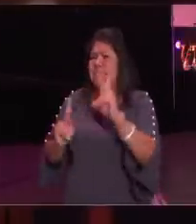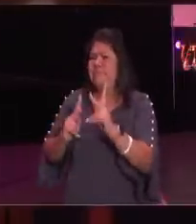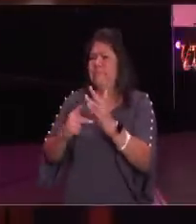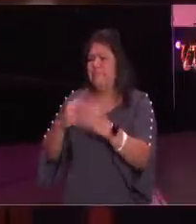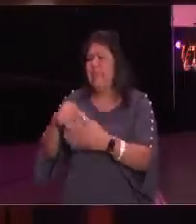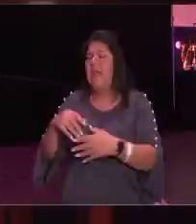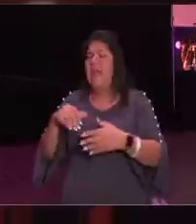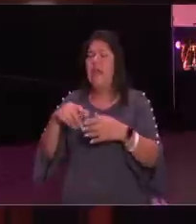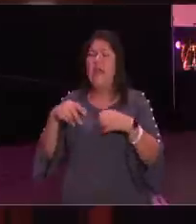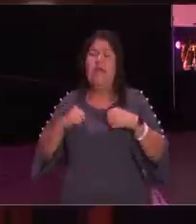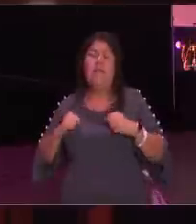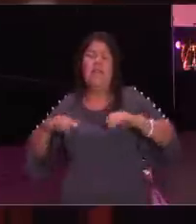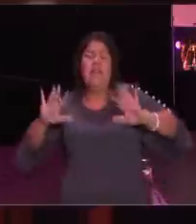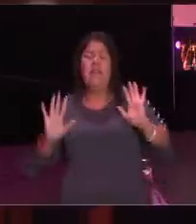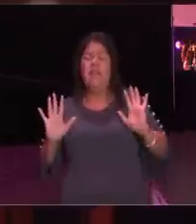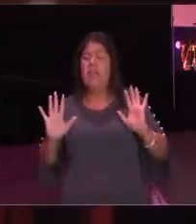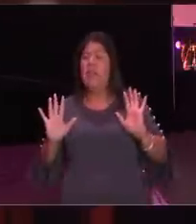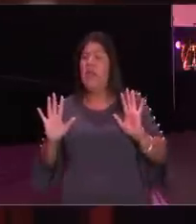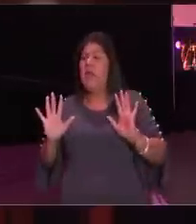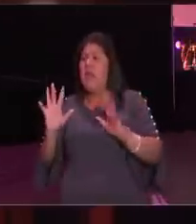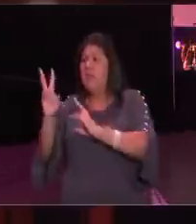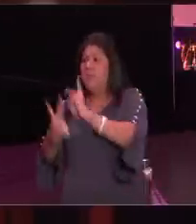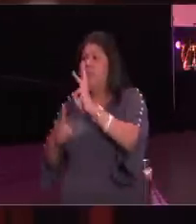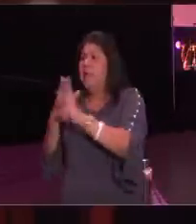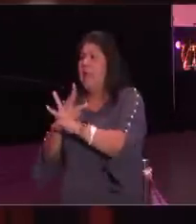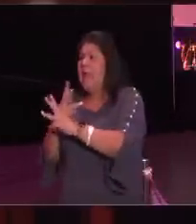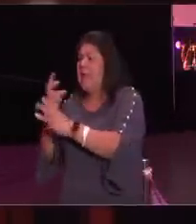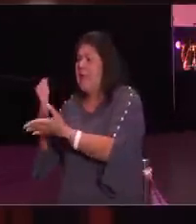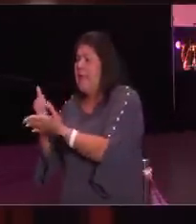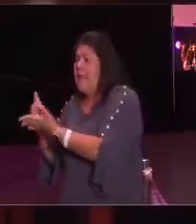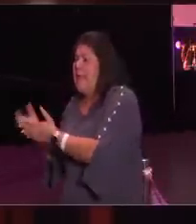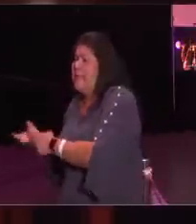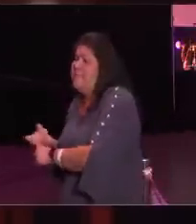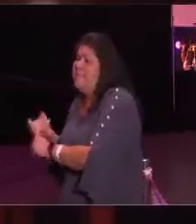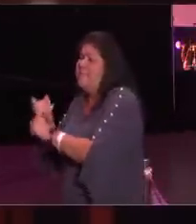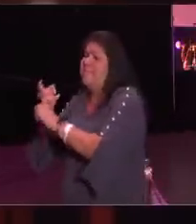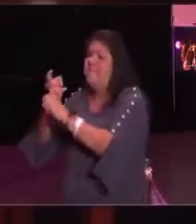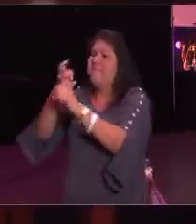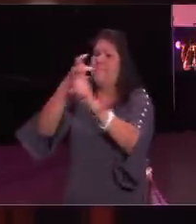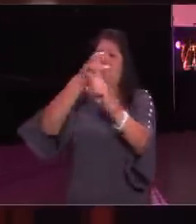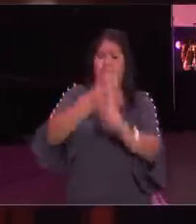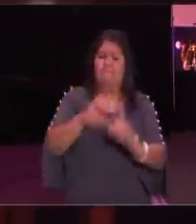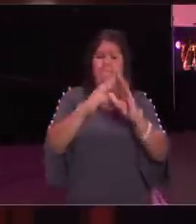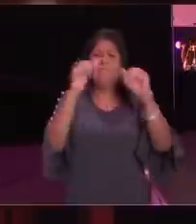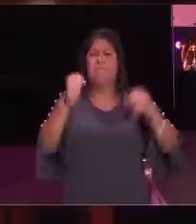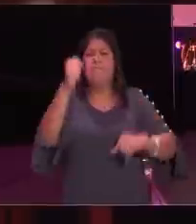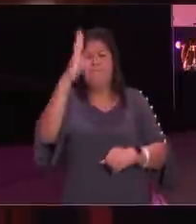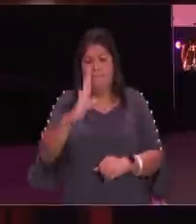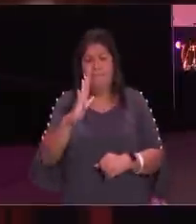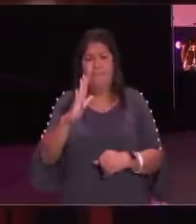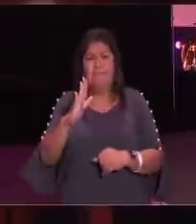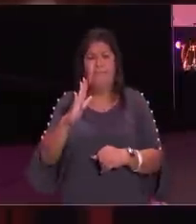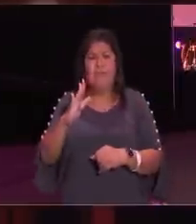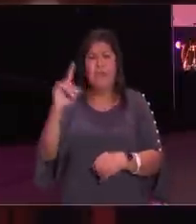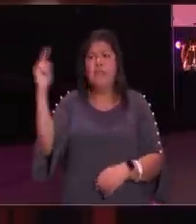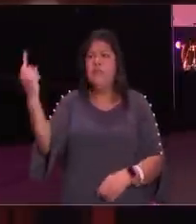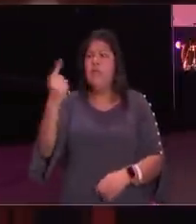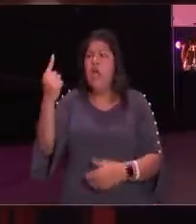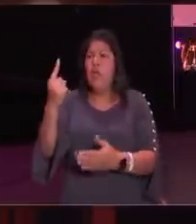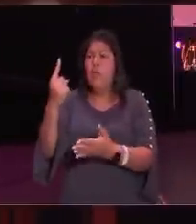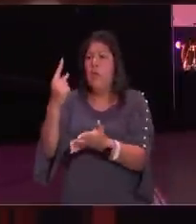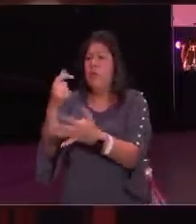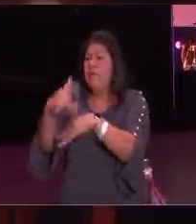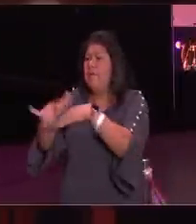have fainted in the field that need to be carried to their mother. They need to be taken back to the house of God. Is there anybody